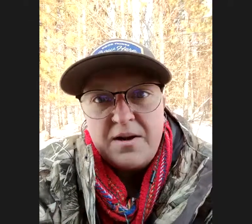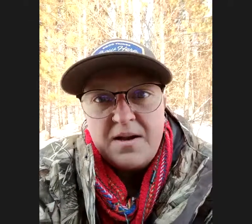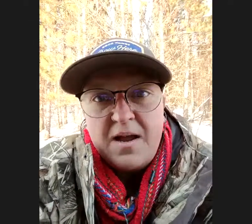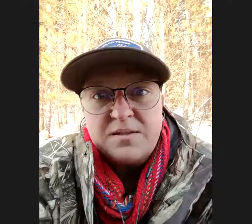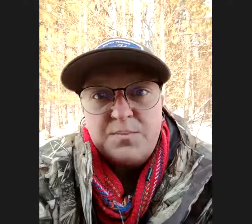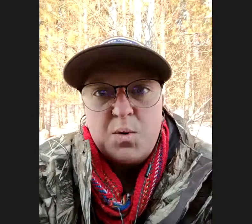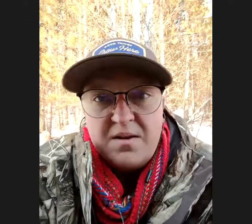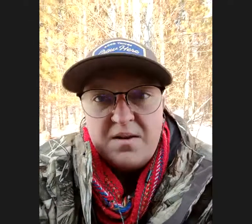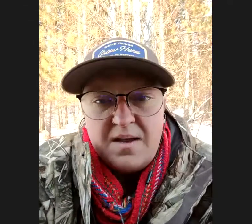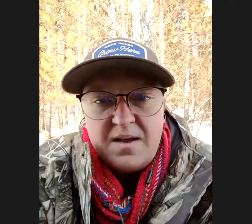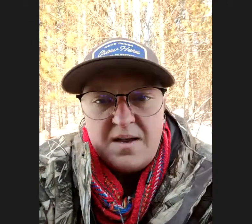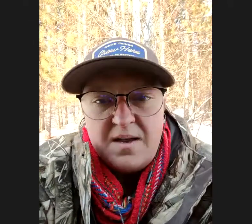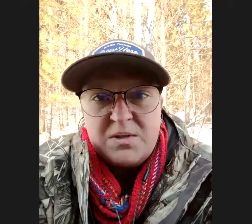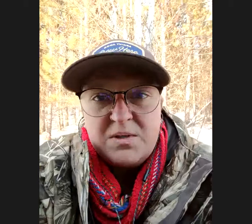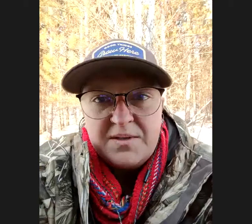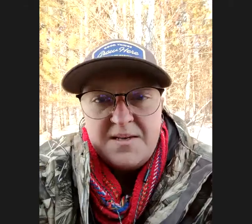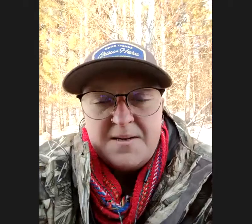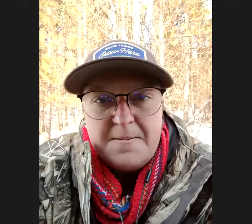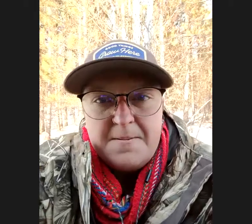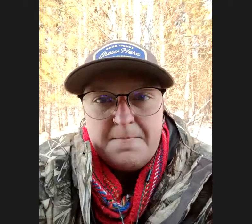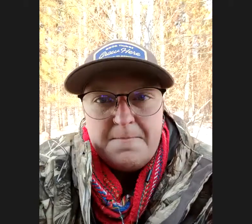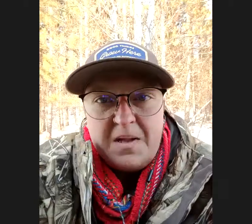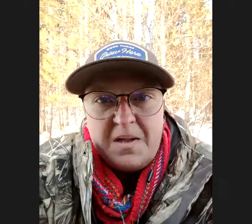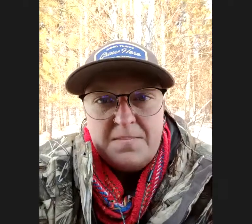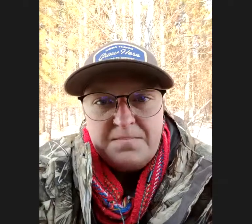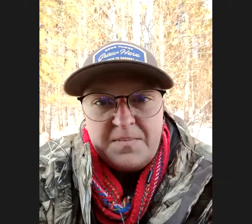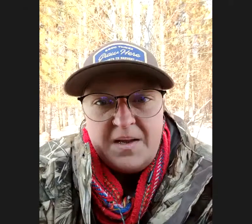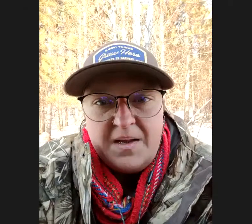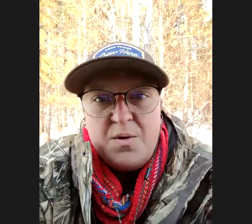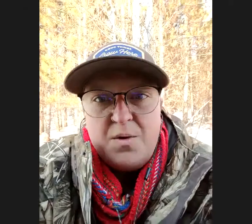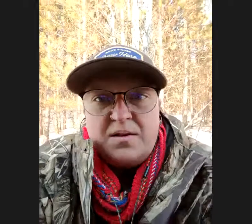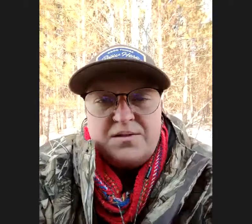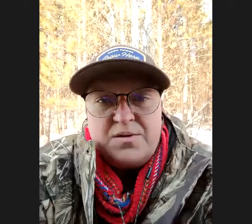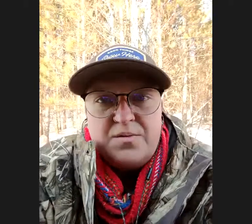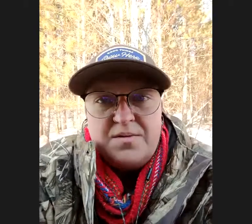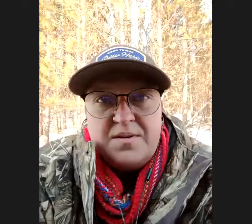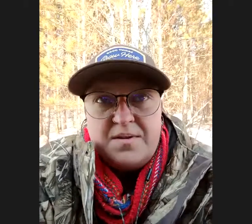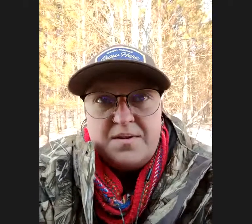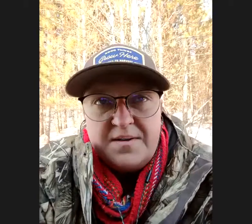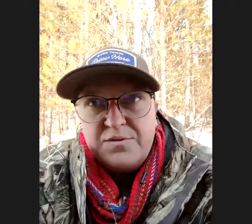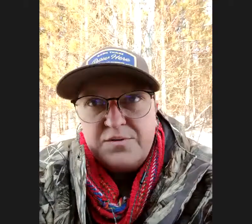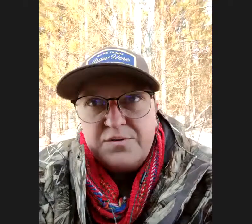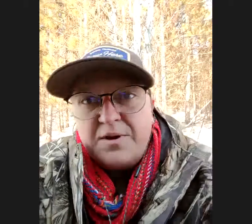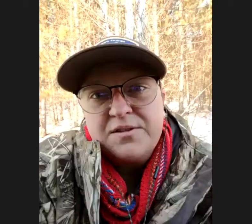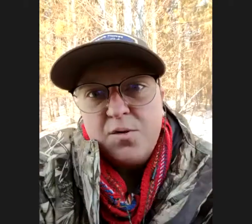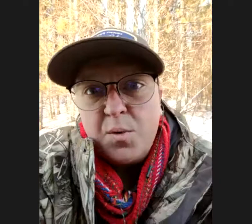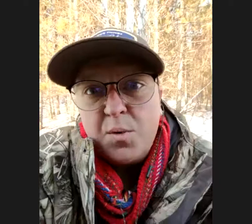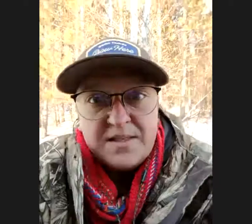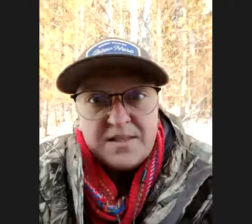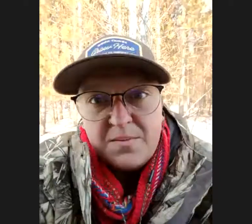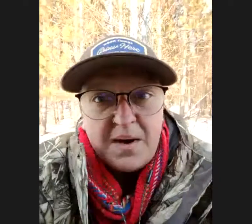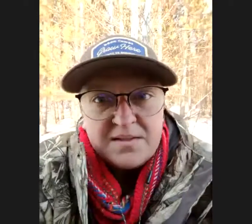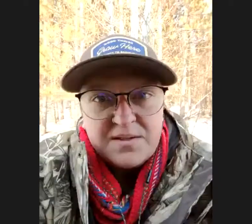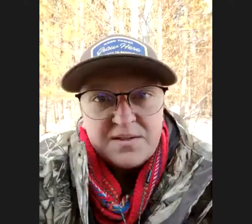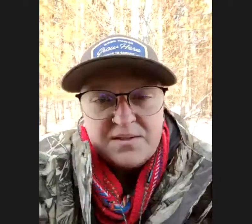creator has both spirits. And then you can walk, so because creator has to know both sides, walk